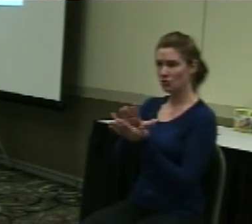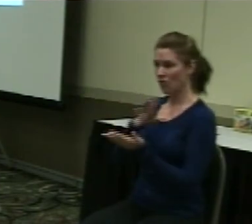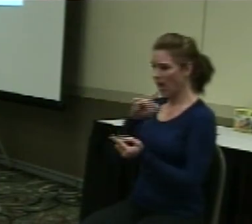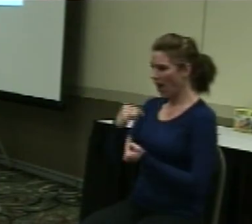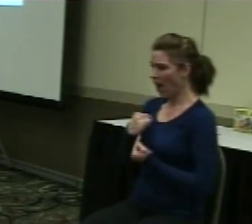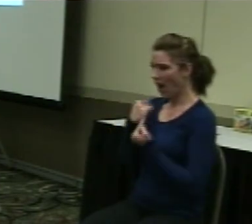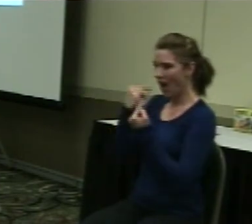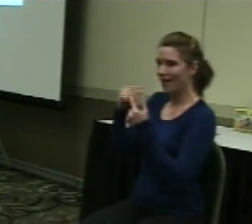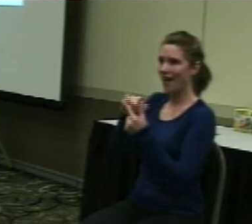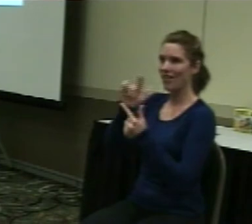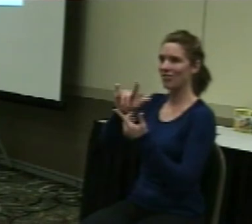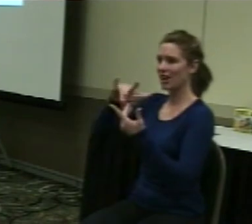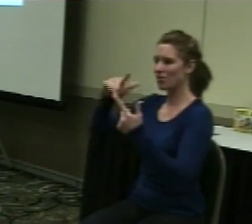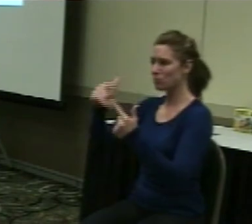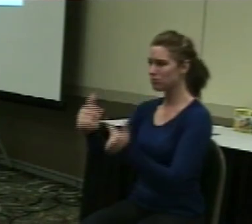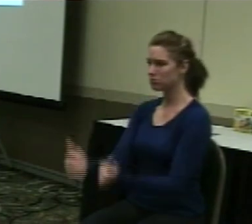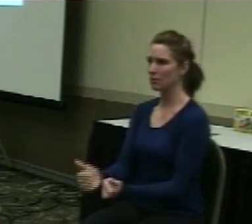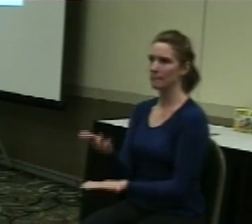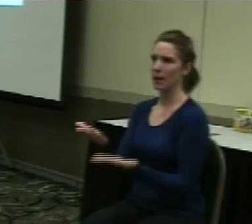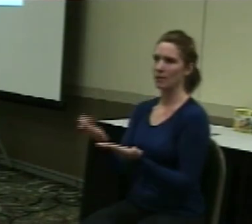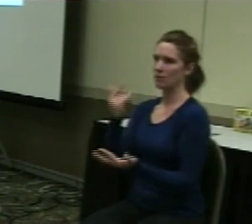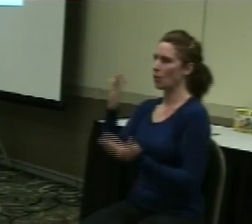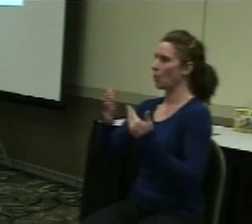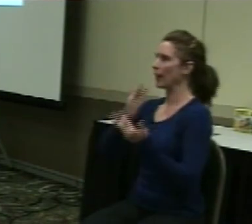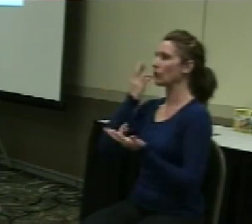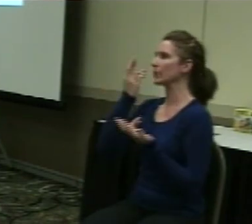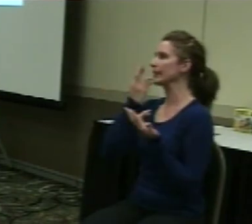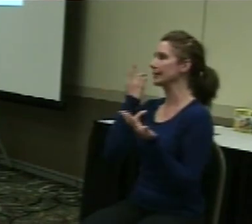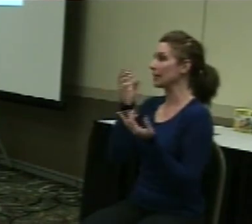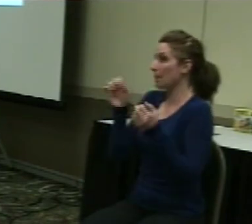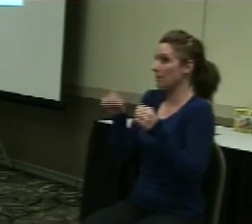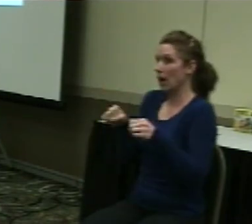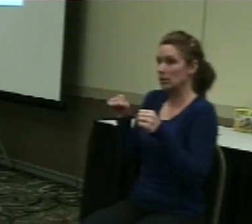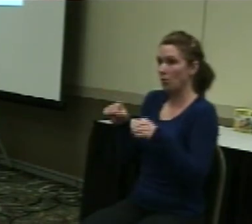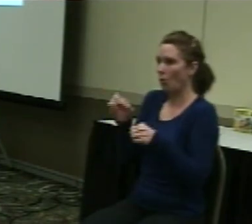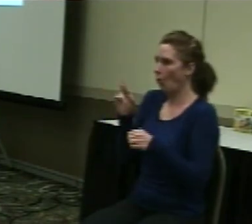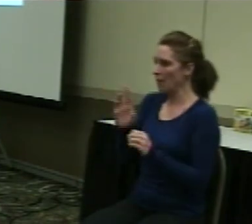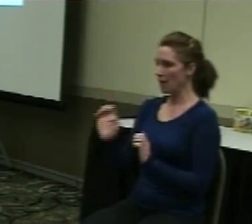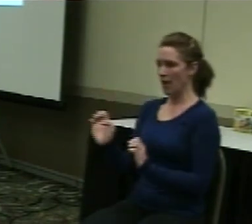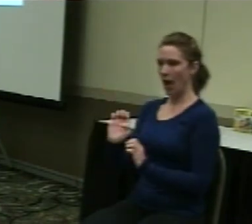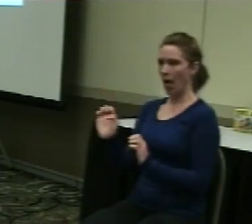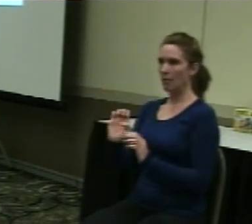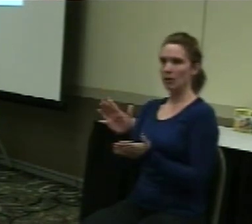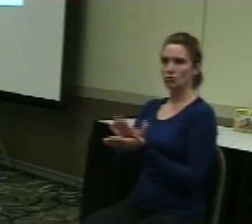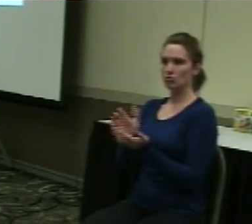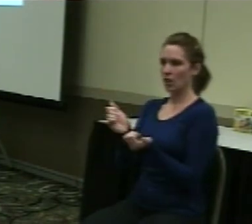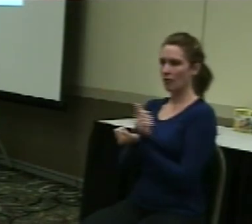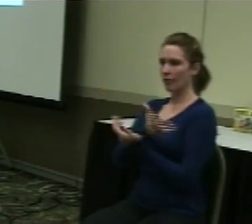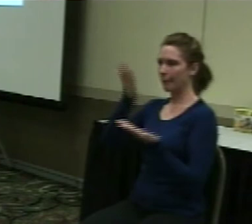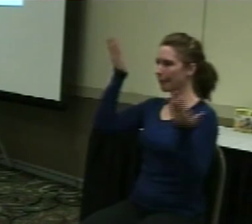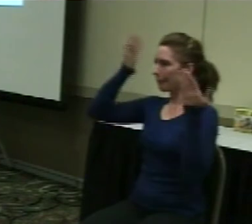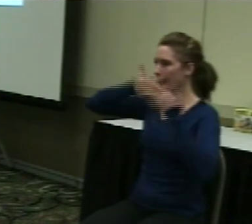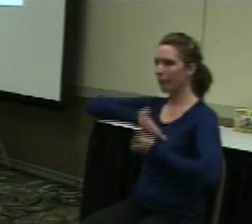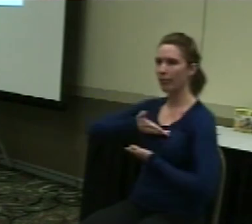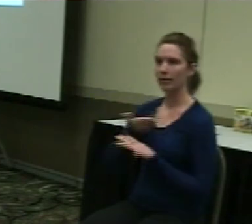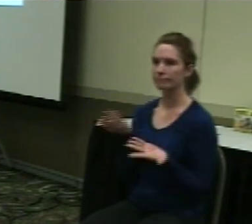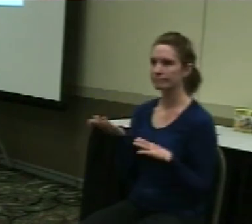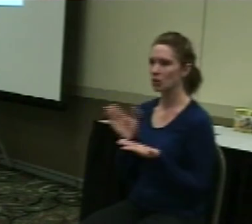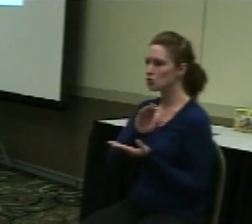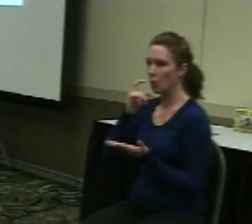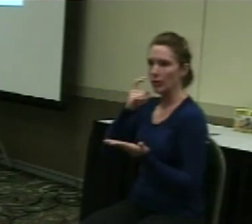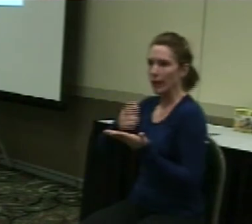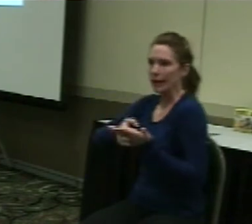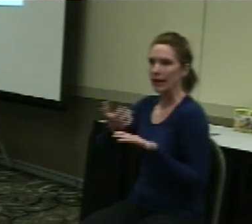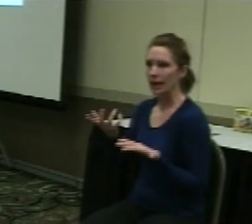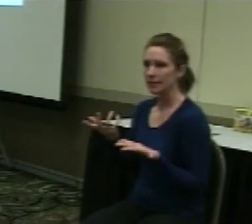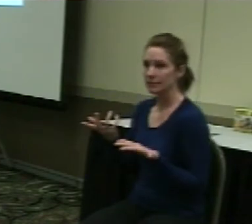be deteriorating for whatever reason. Is that possible, or has it gone by all this time? In the cases of the